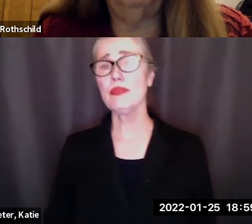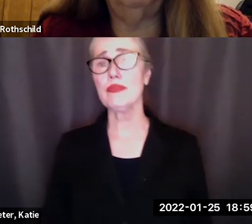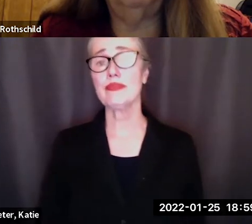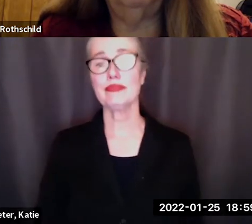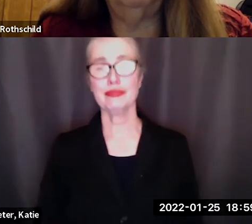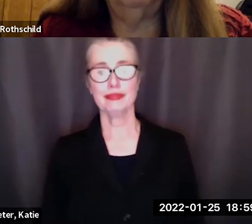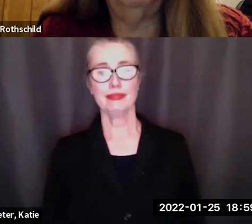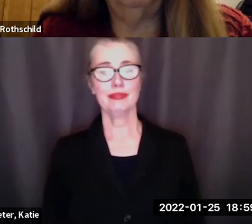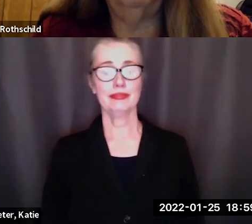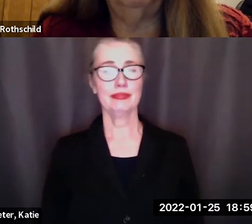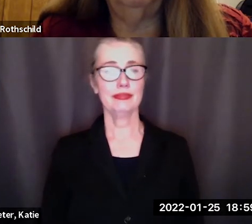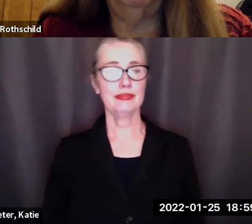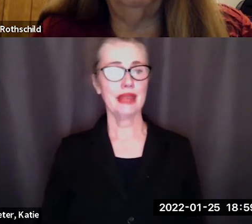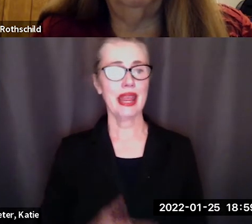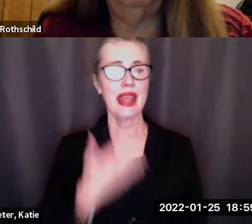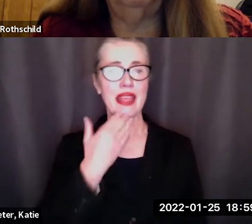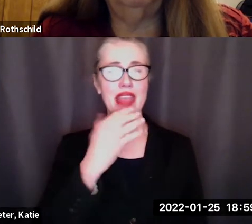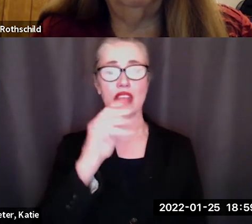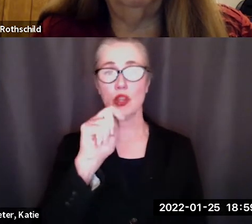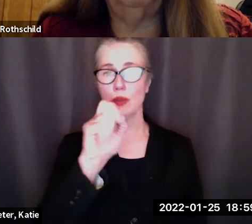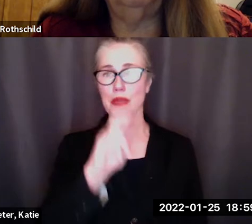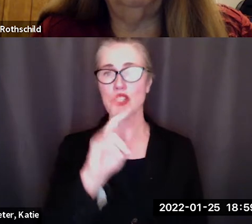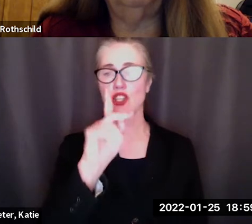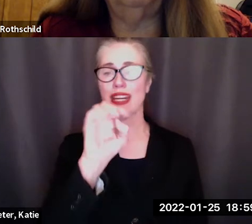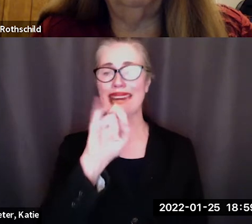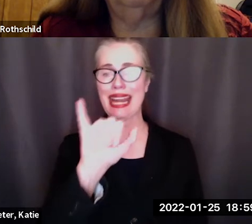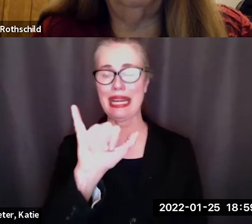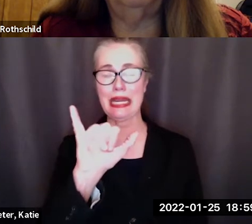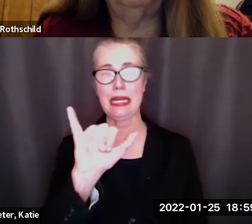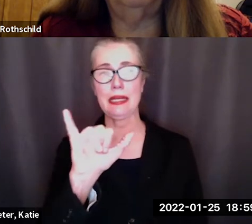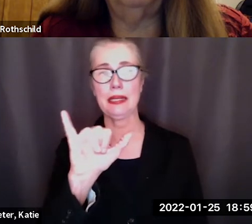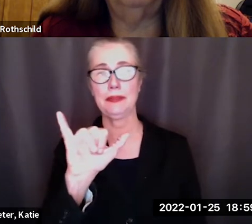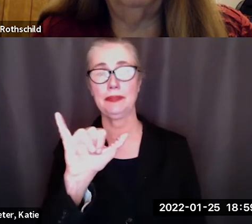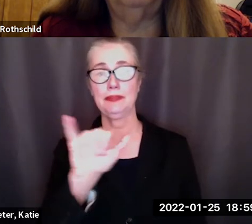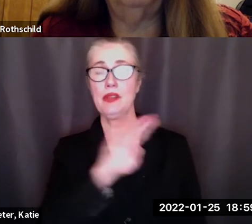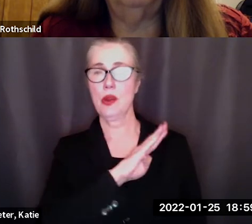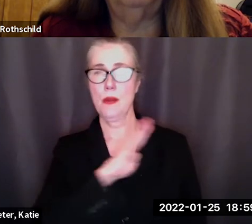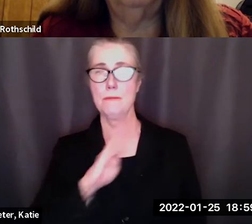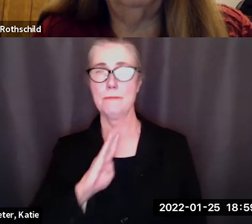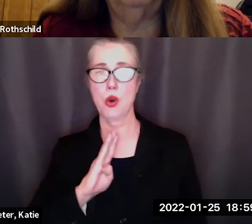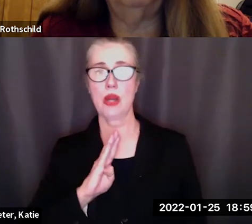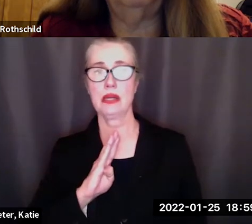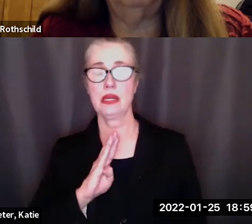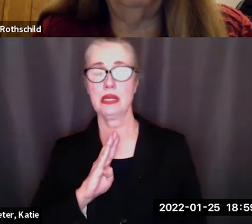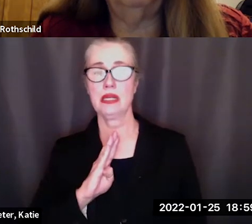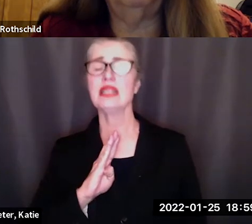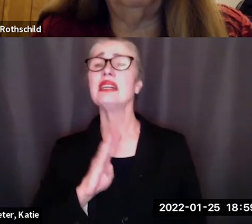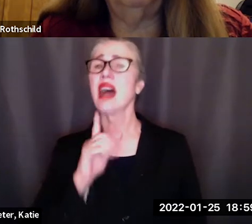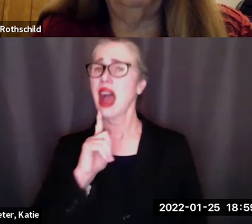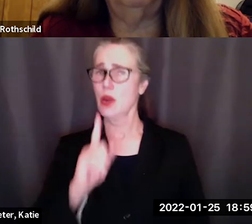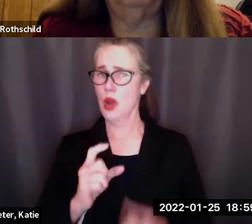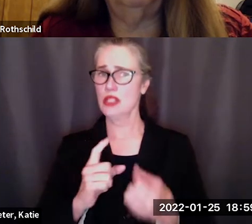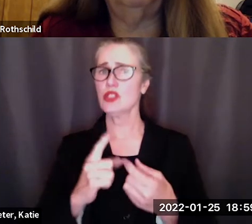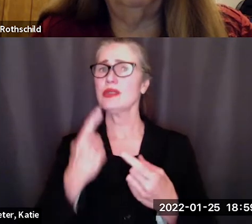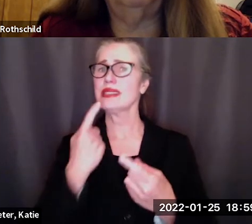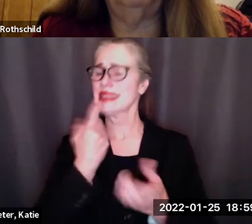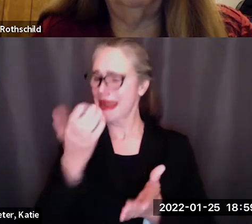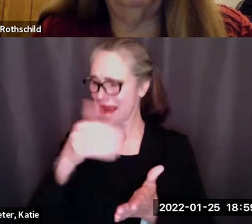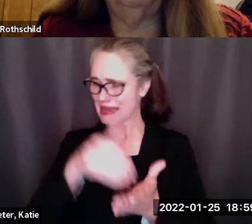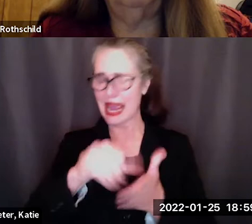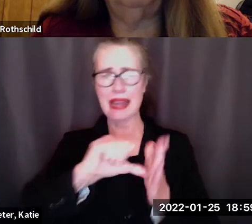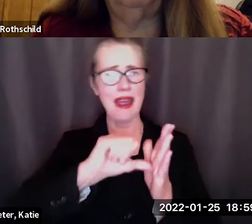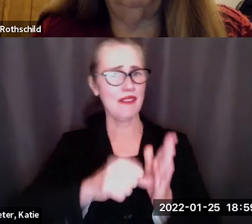yes thank you mr kelly uh yeah for i would just like to echo everything that the students have said um